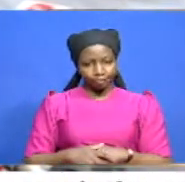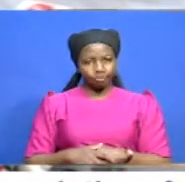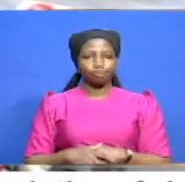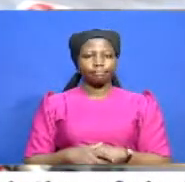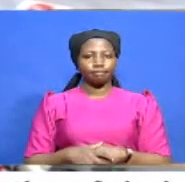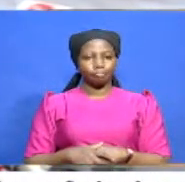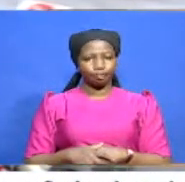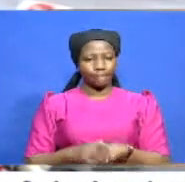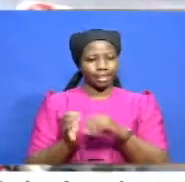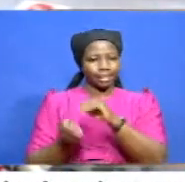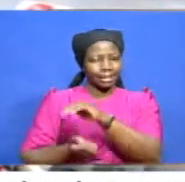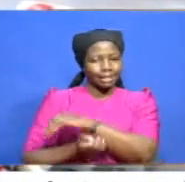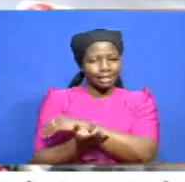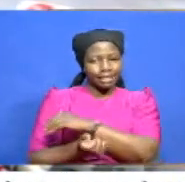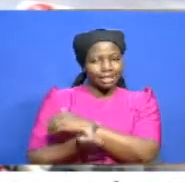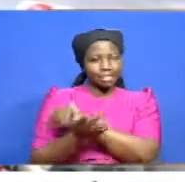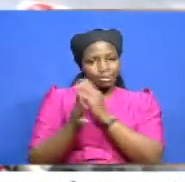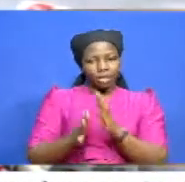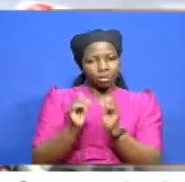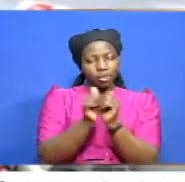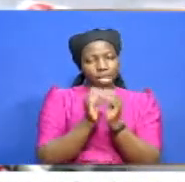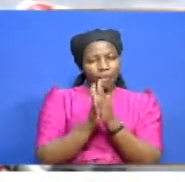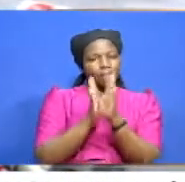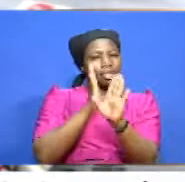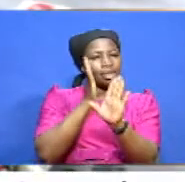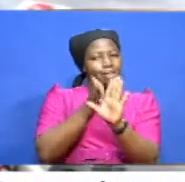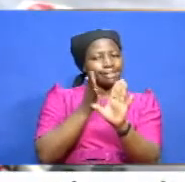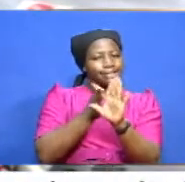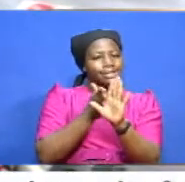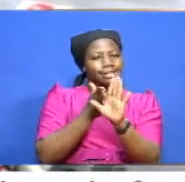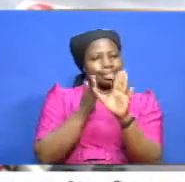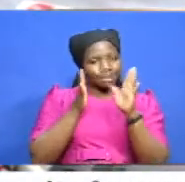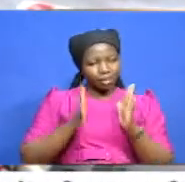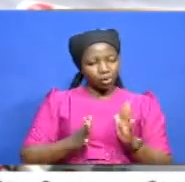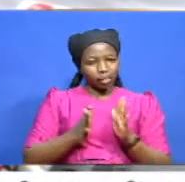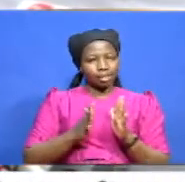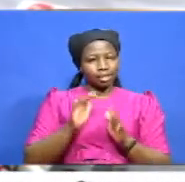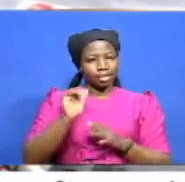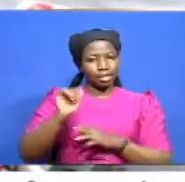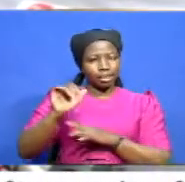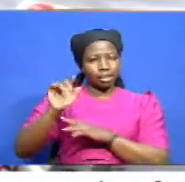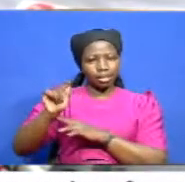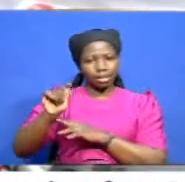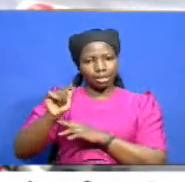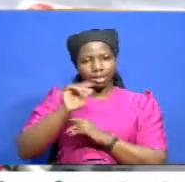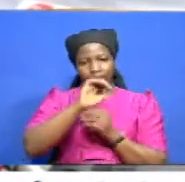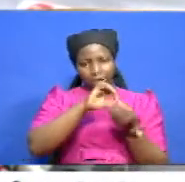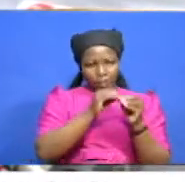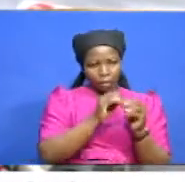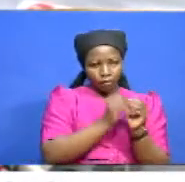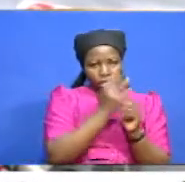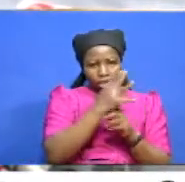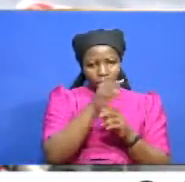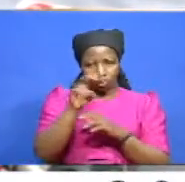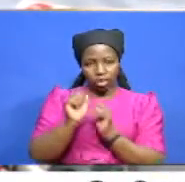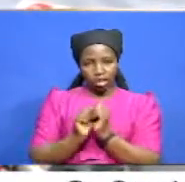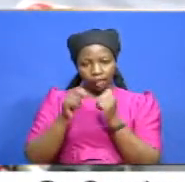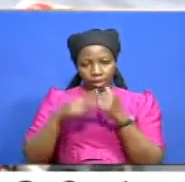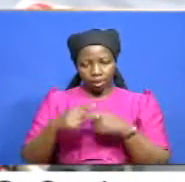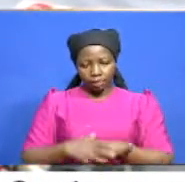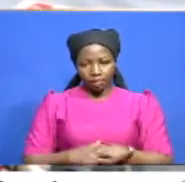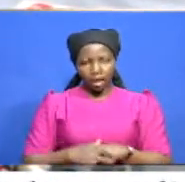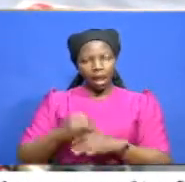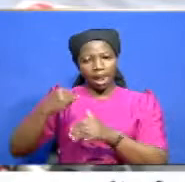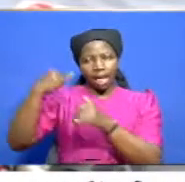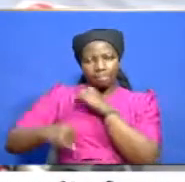and the Psychologist Act, number 14 of 2014. Lastly, the